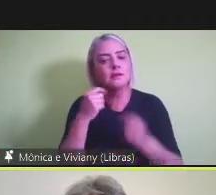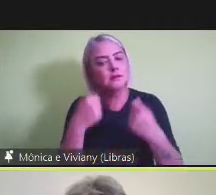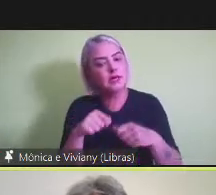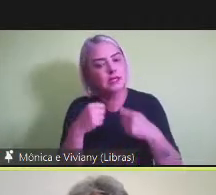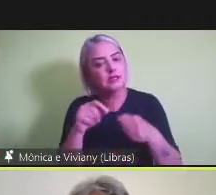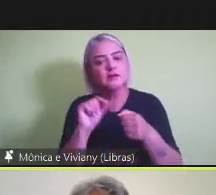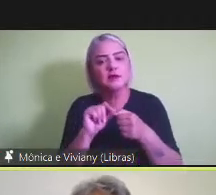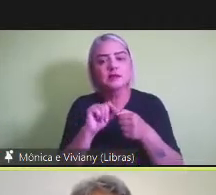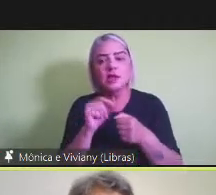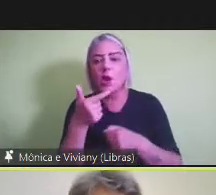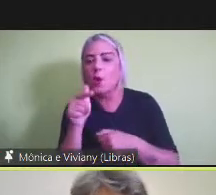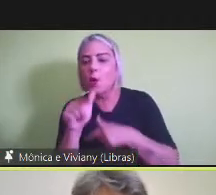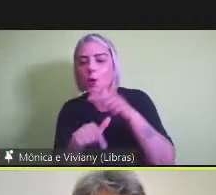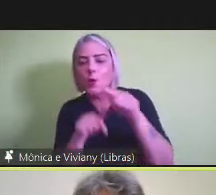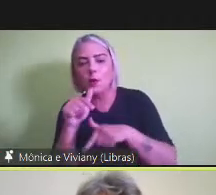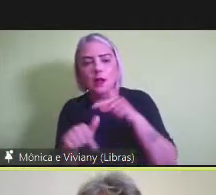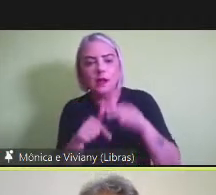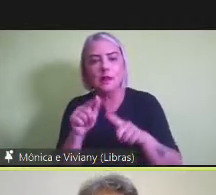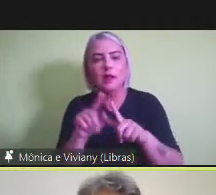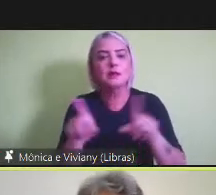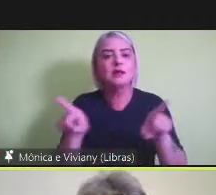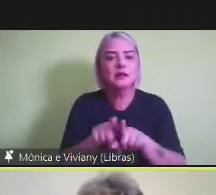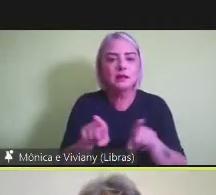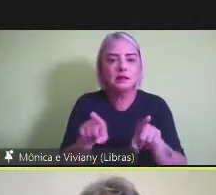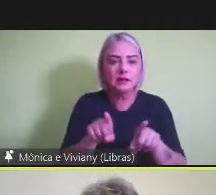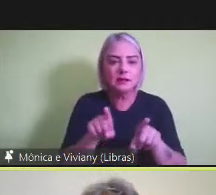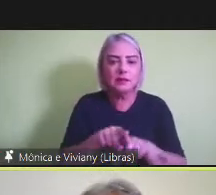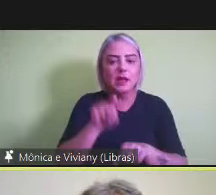in this respect, we need to have different works